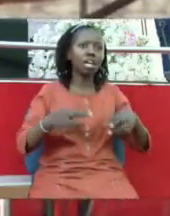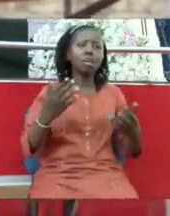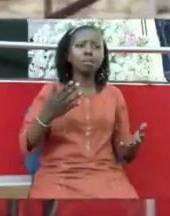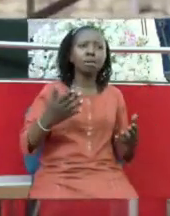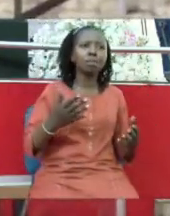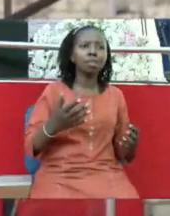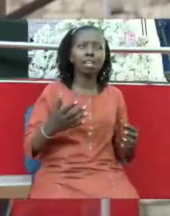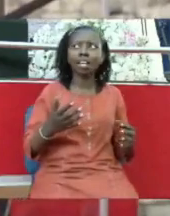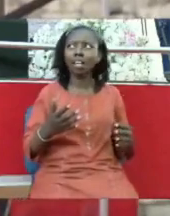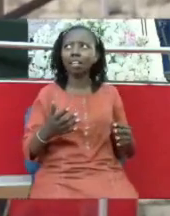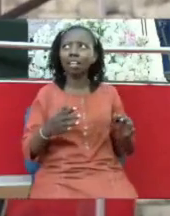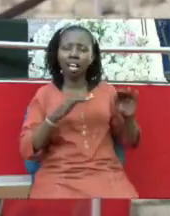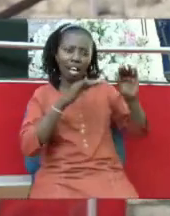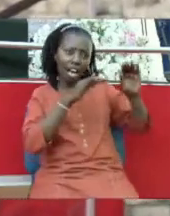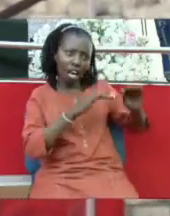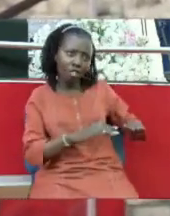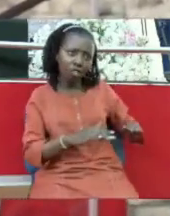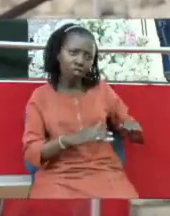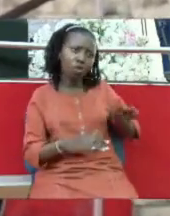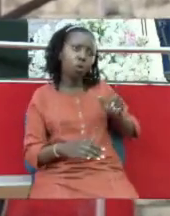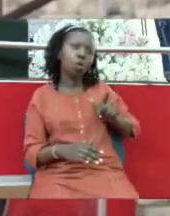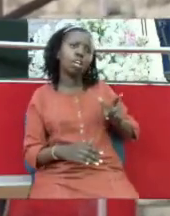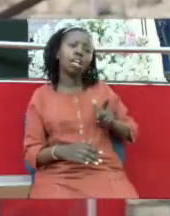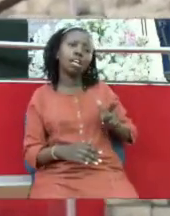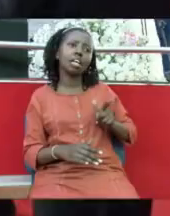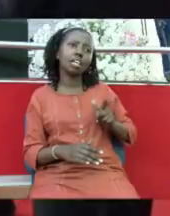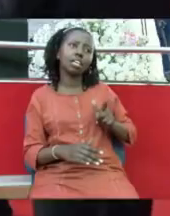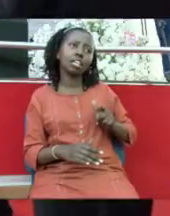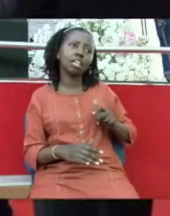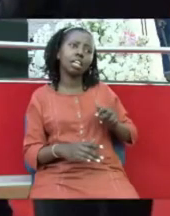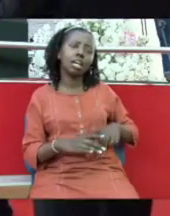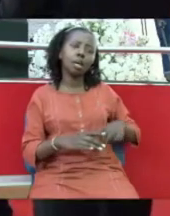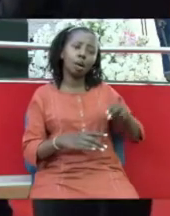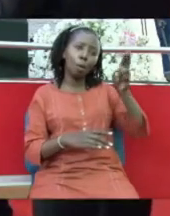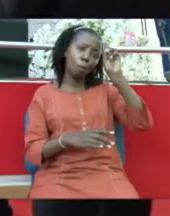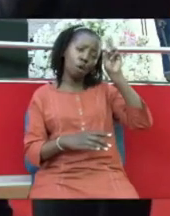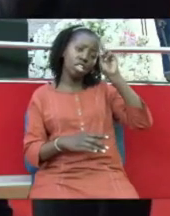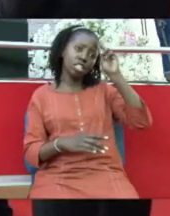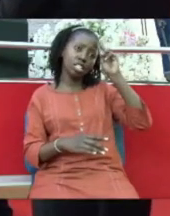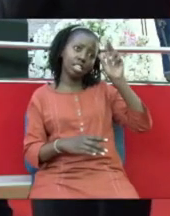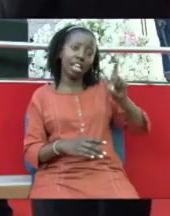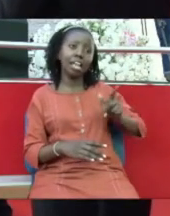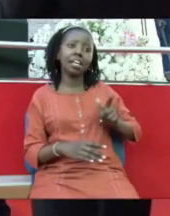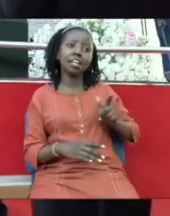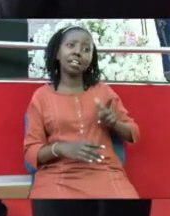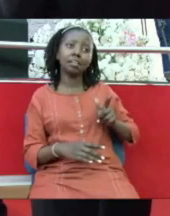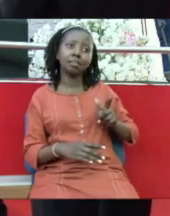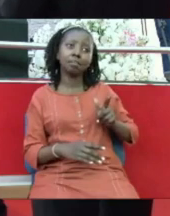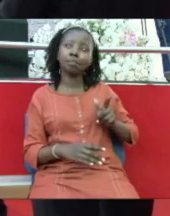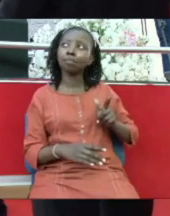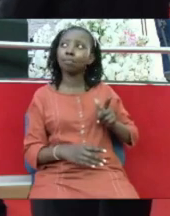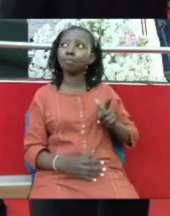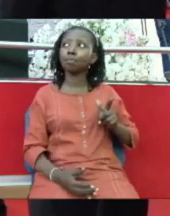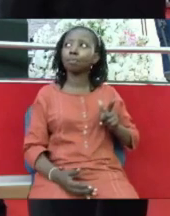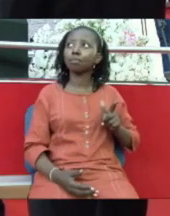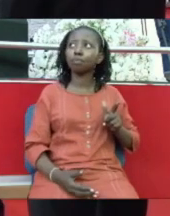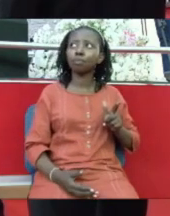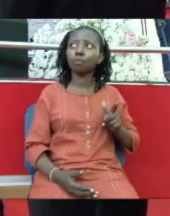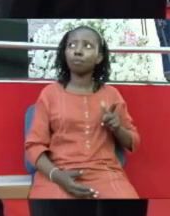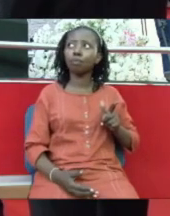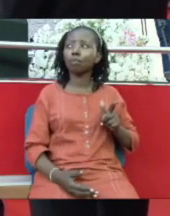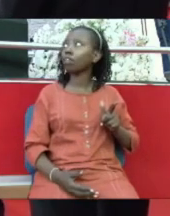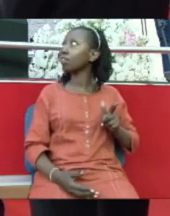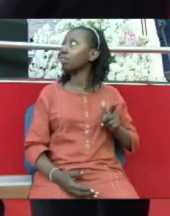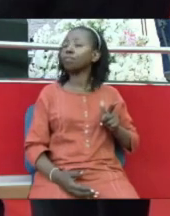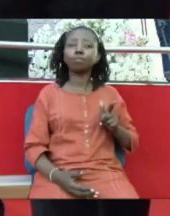Na binti ndogo. In a police uniform. Akiwa na vazi lake askari. She does like this.